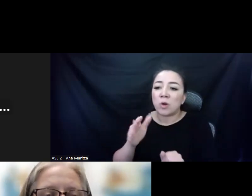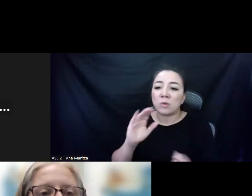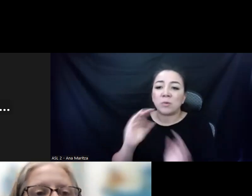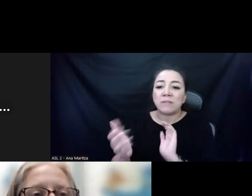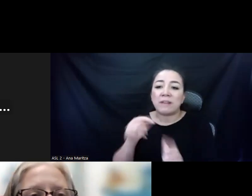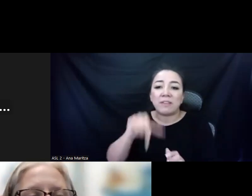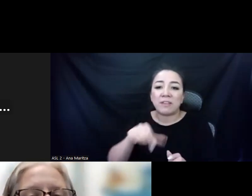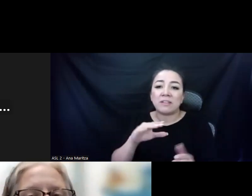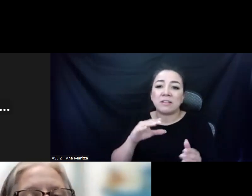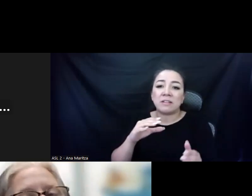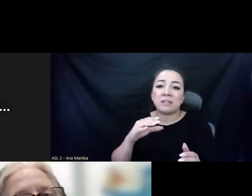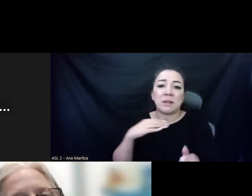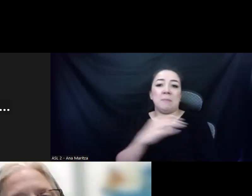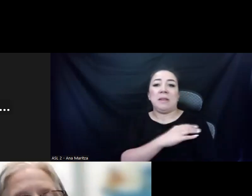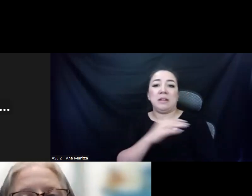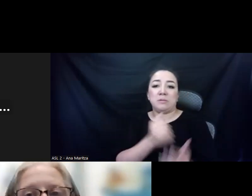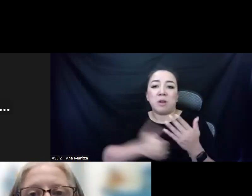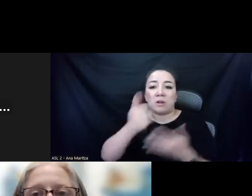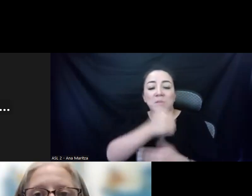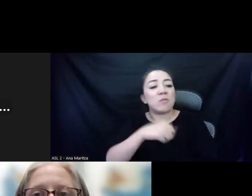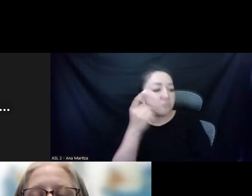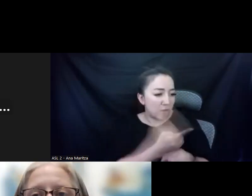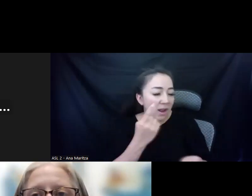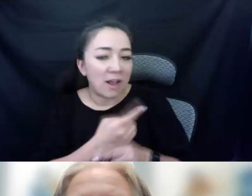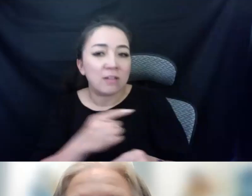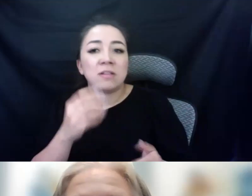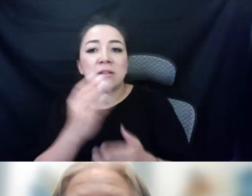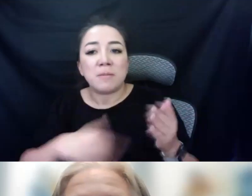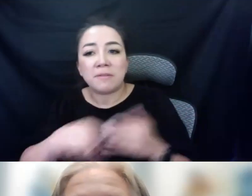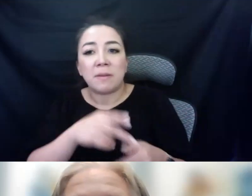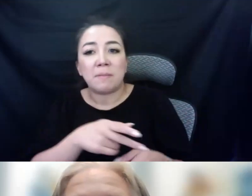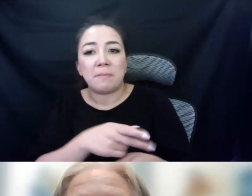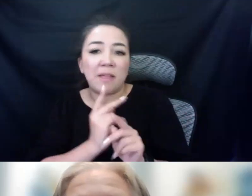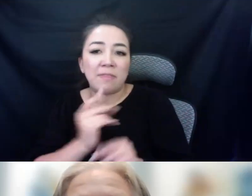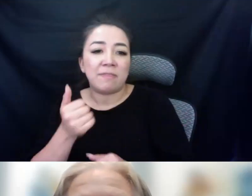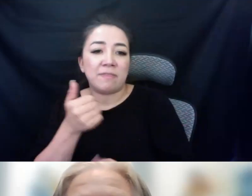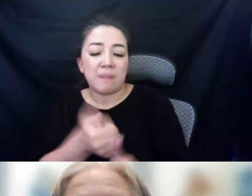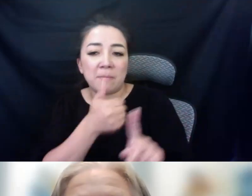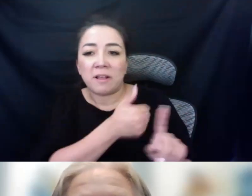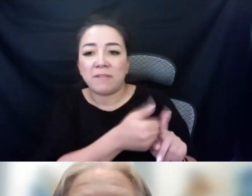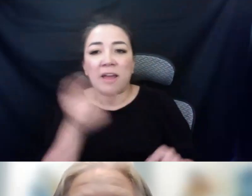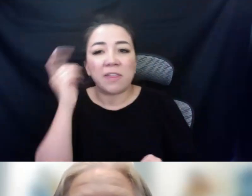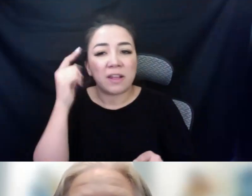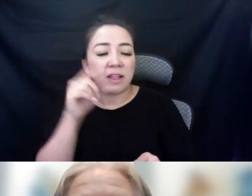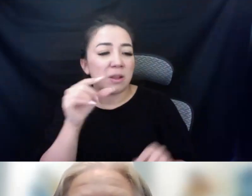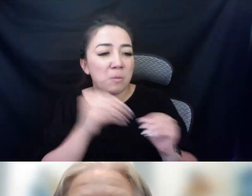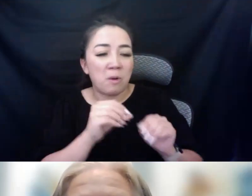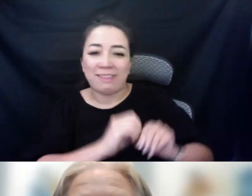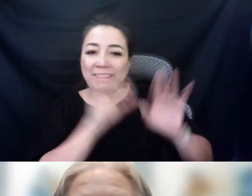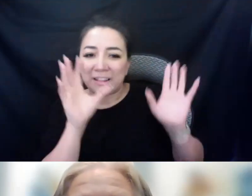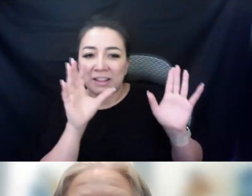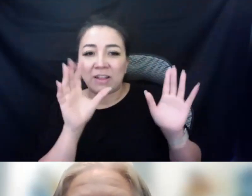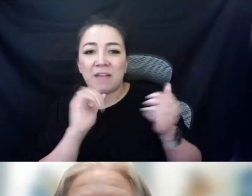committee's priorities. Right. So some of them lend themselves, I think, a little more clearly to how would